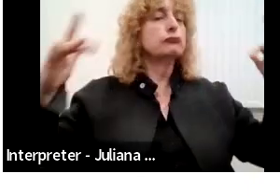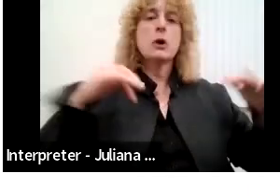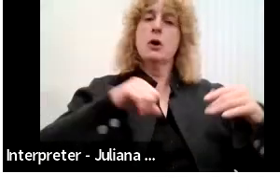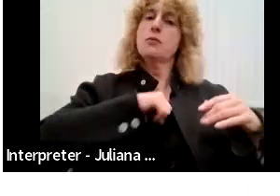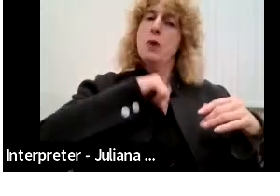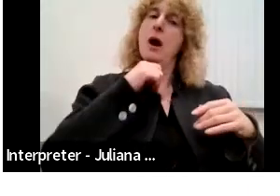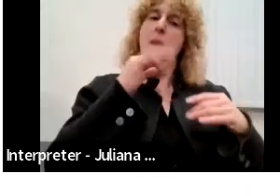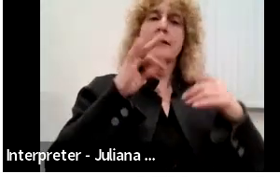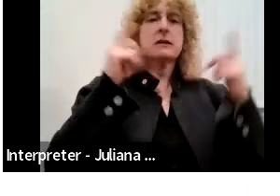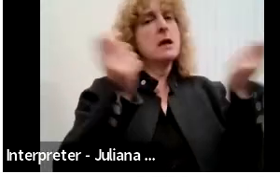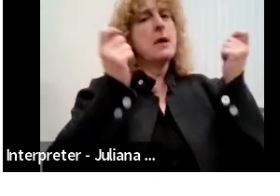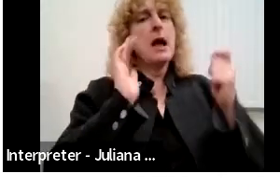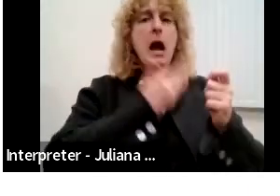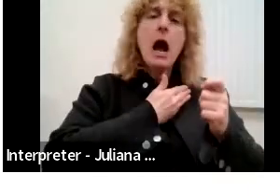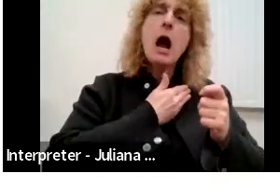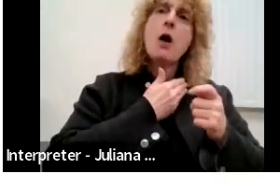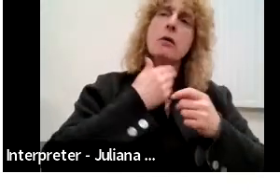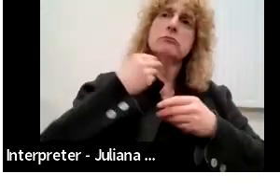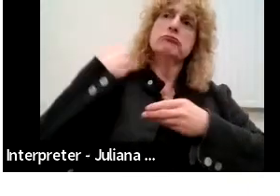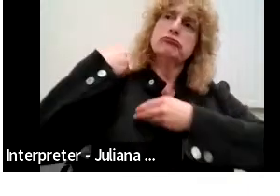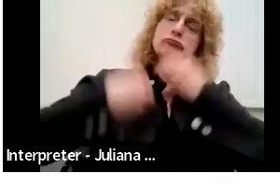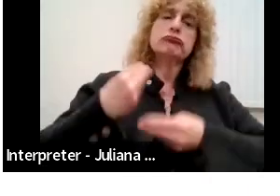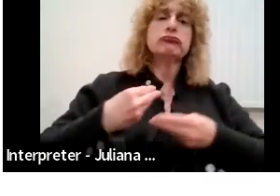and contributions. So it's not just